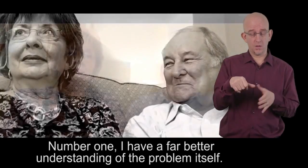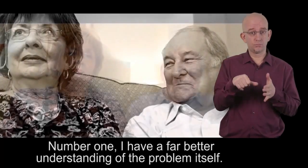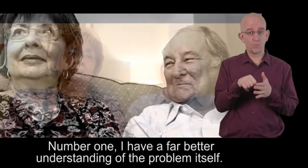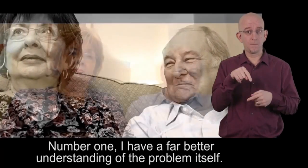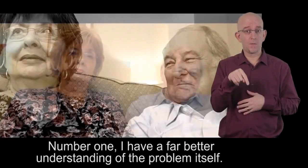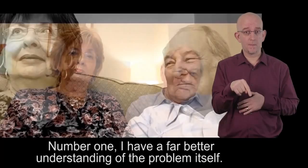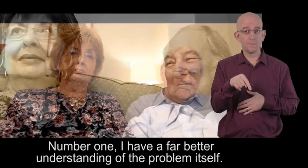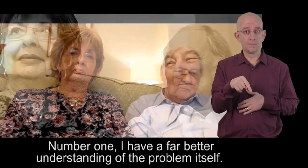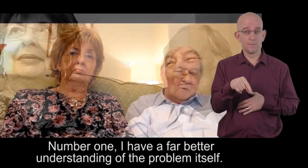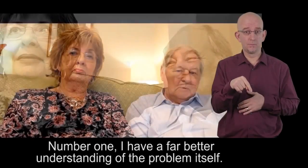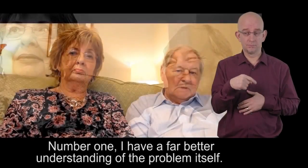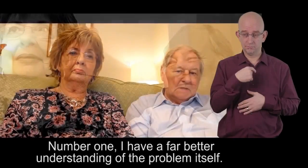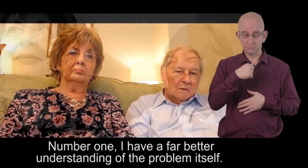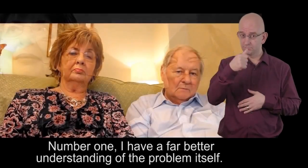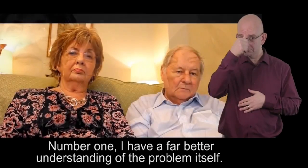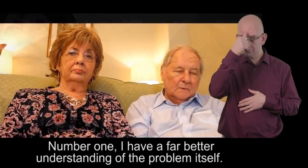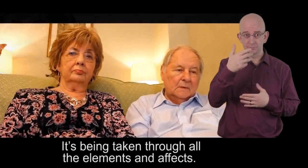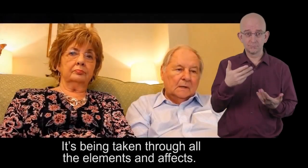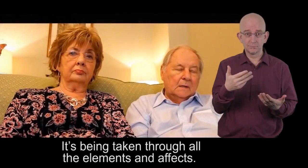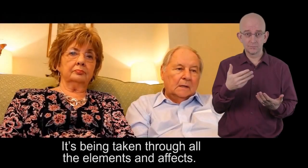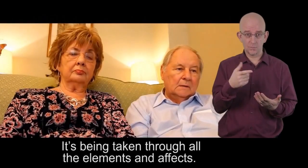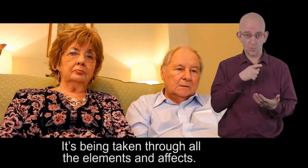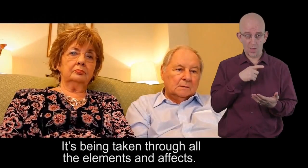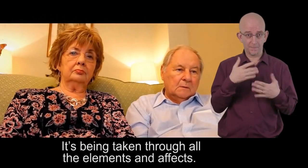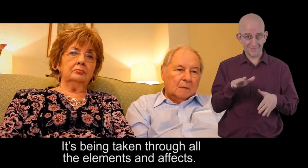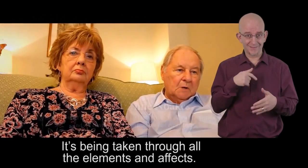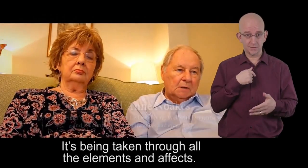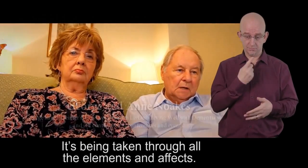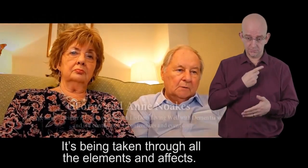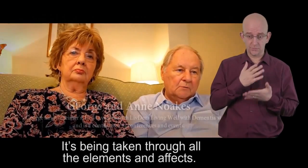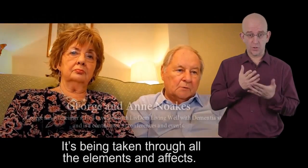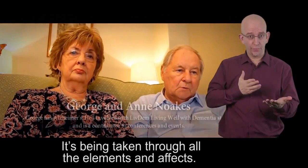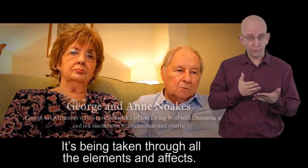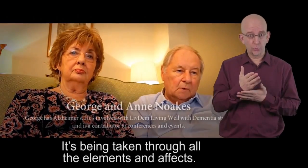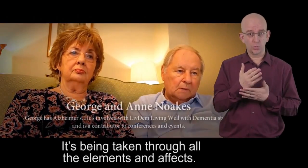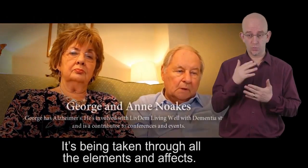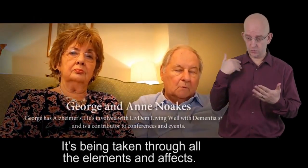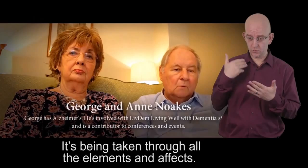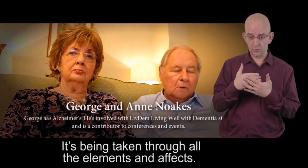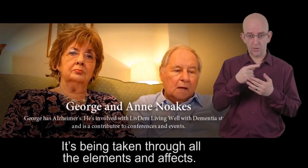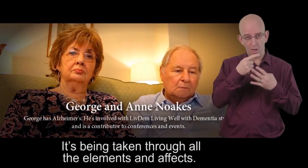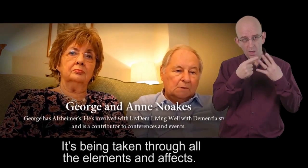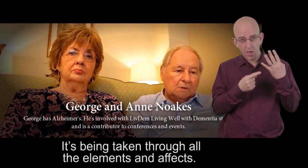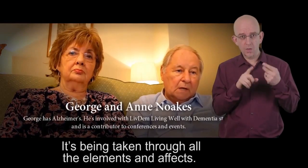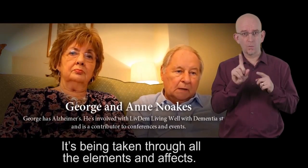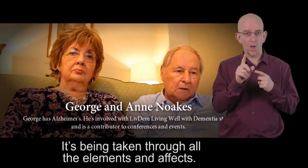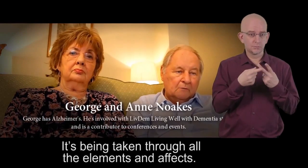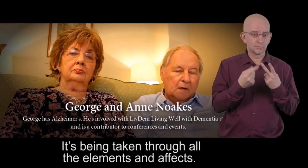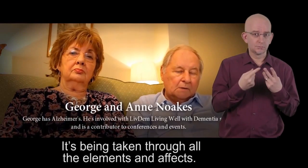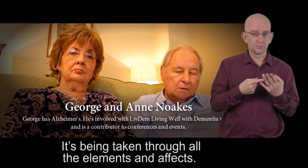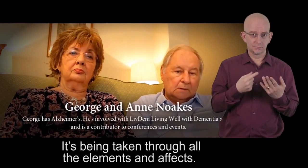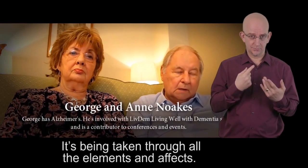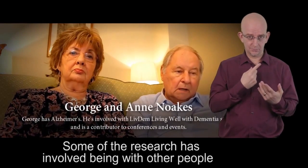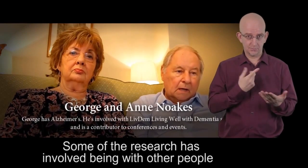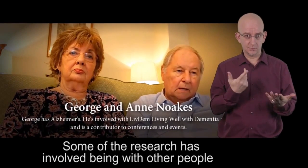problem itself it's been taken through all the elements and the